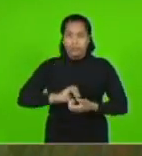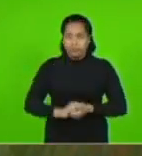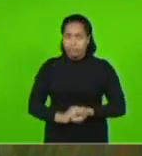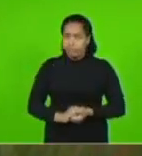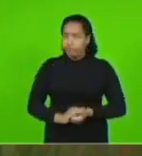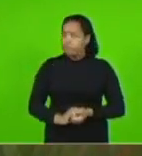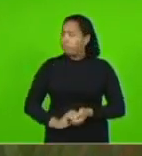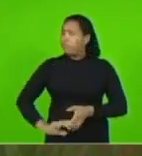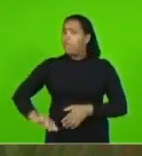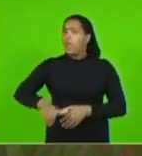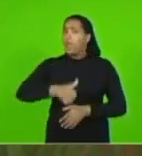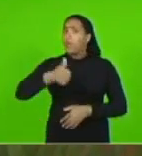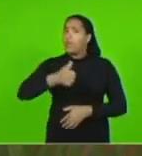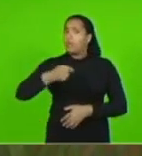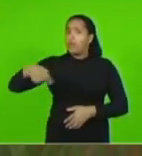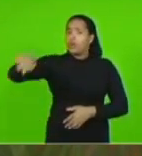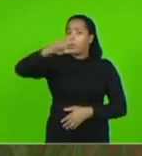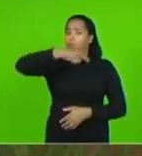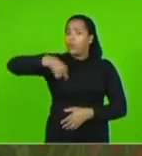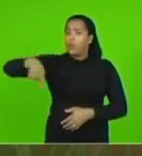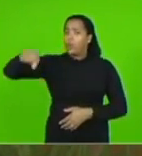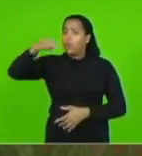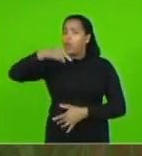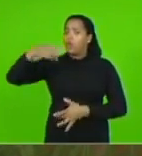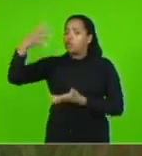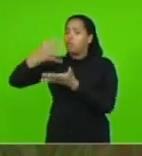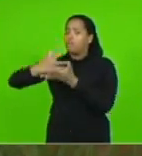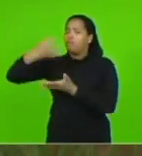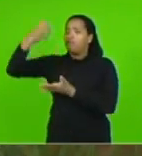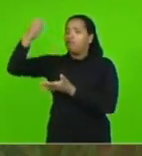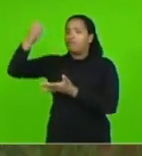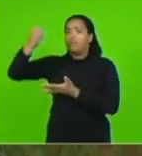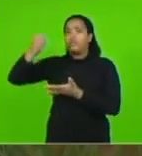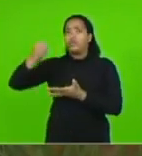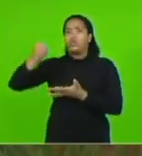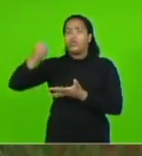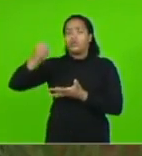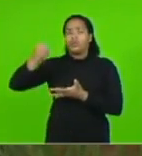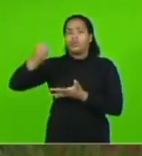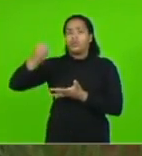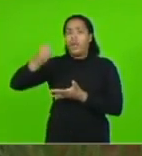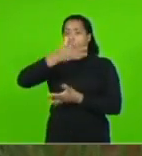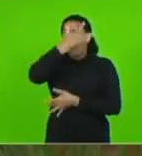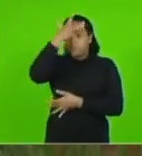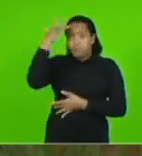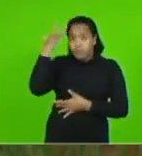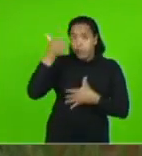The verse says, first, we're going to...